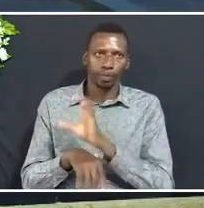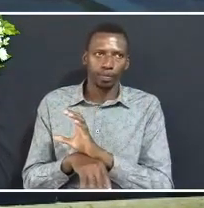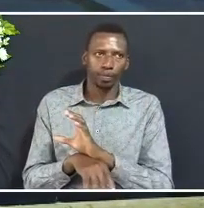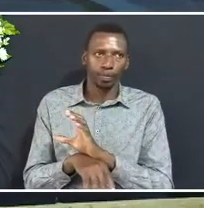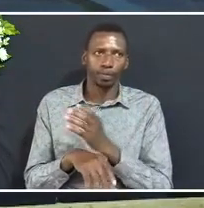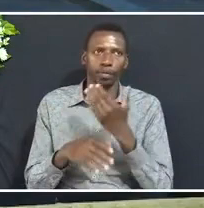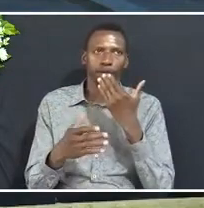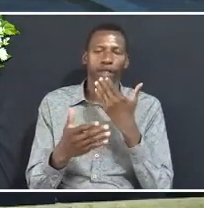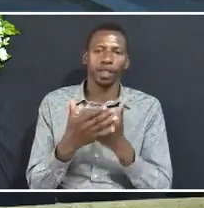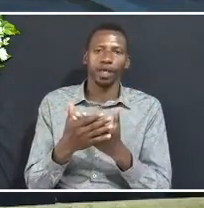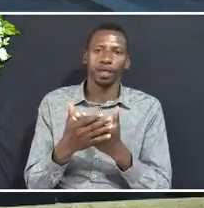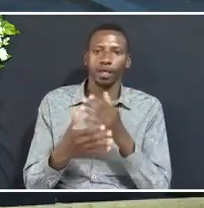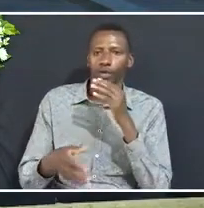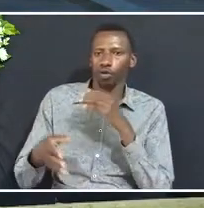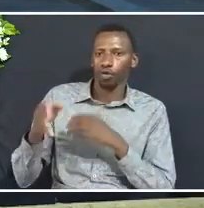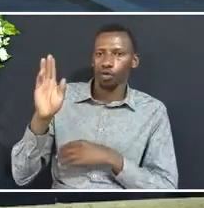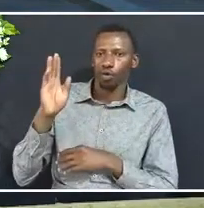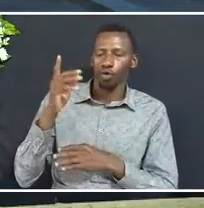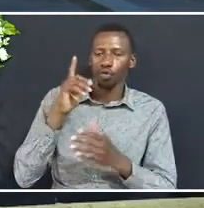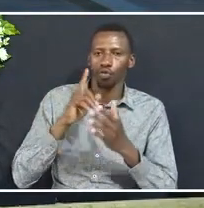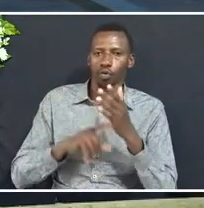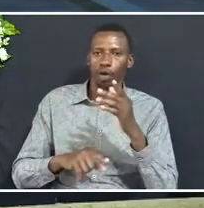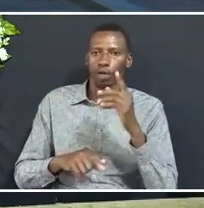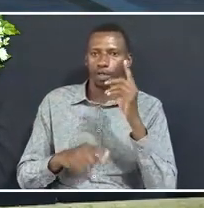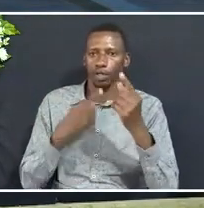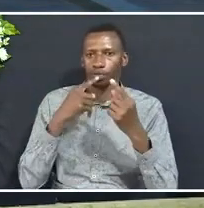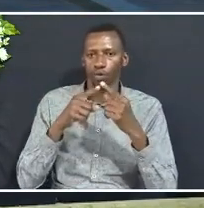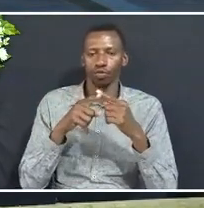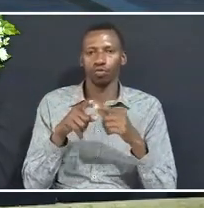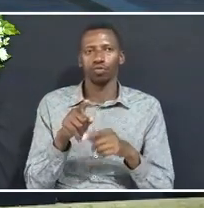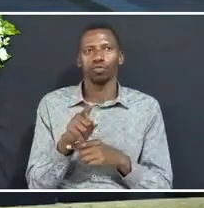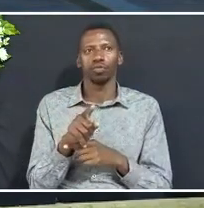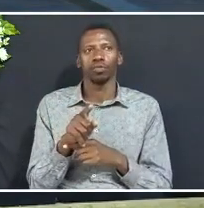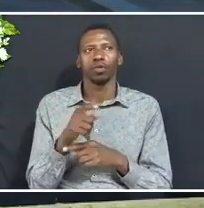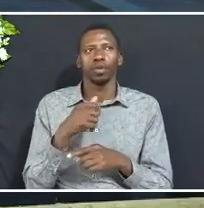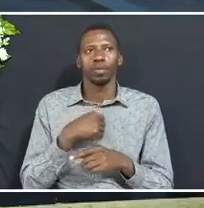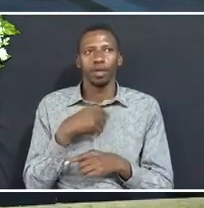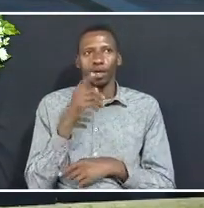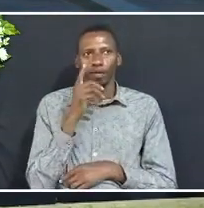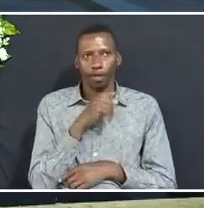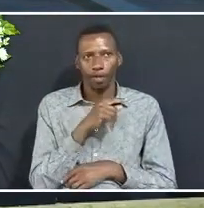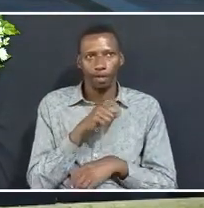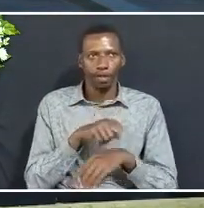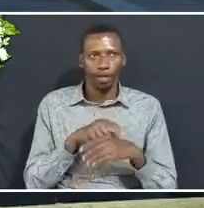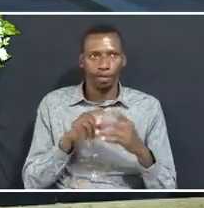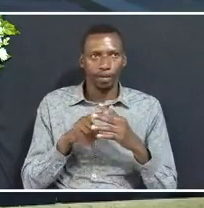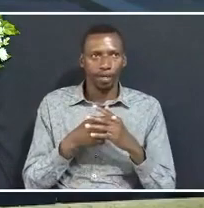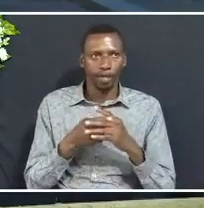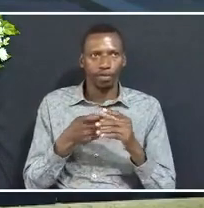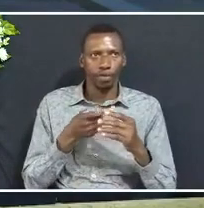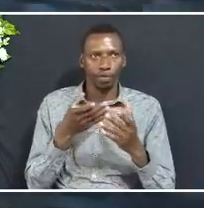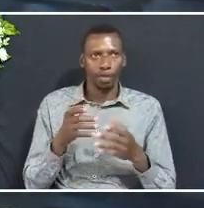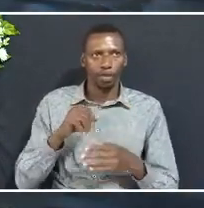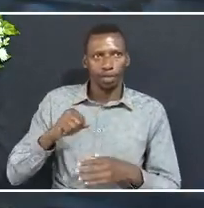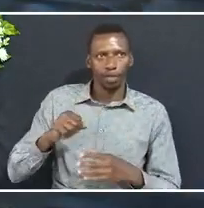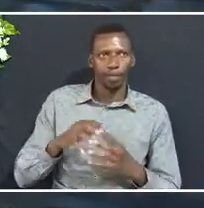spoke to you and what you heard from His word. And I will finish even as we begin from this side.